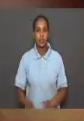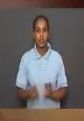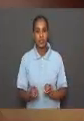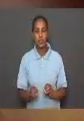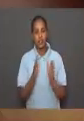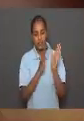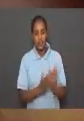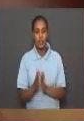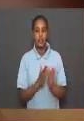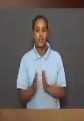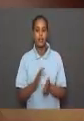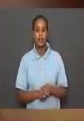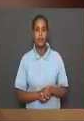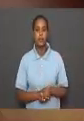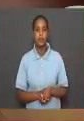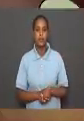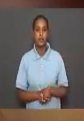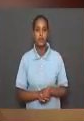Students, let's get ready.